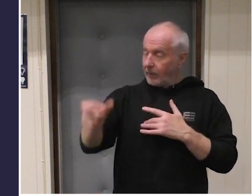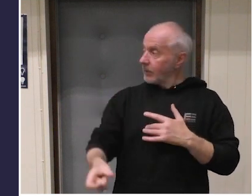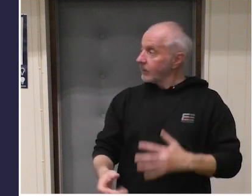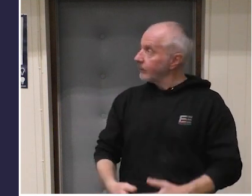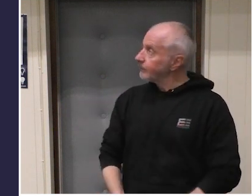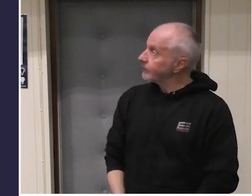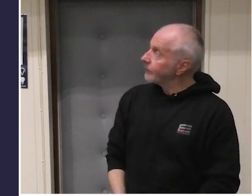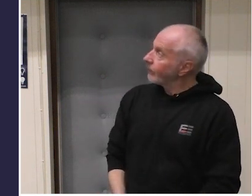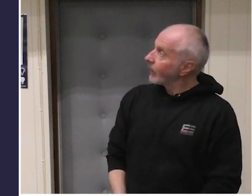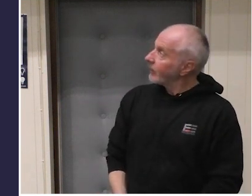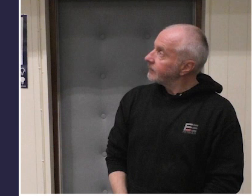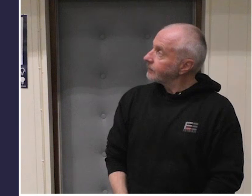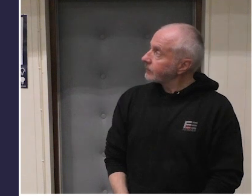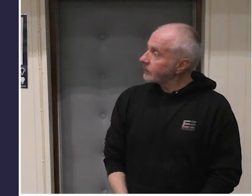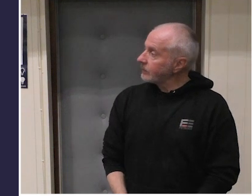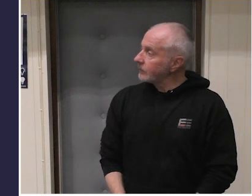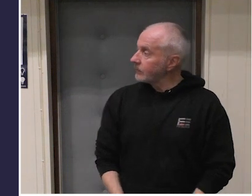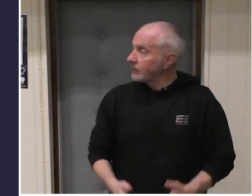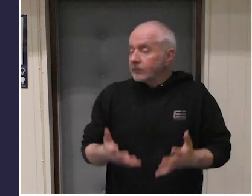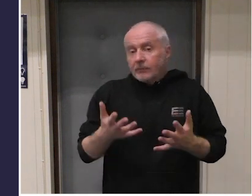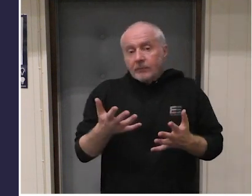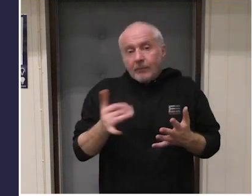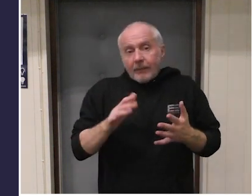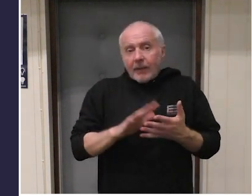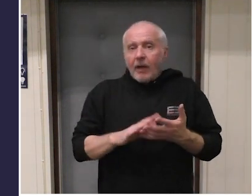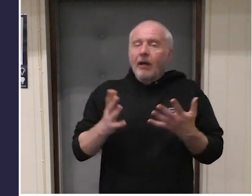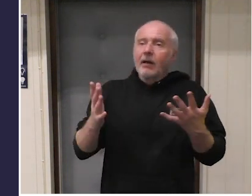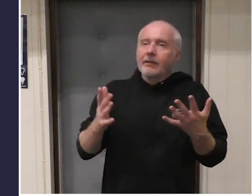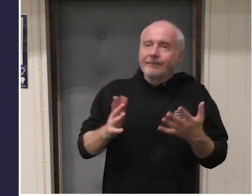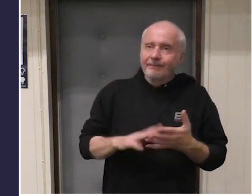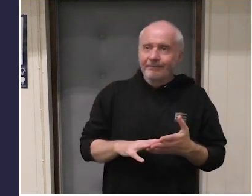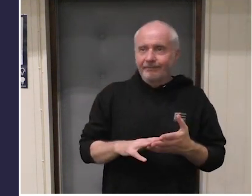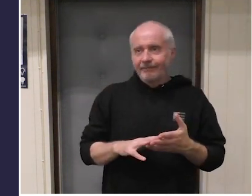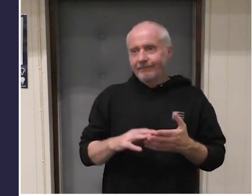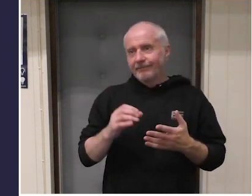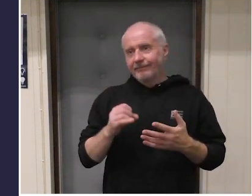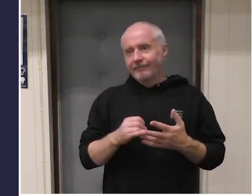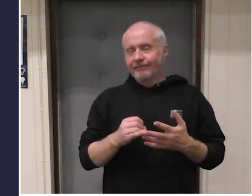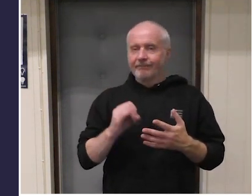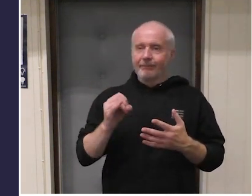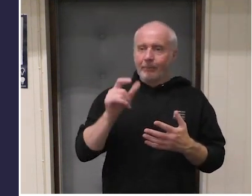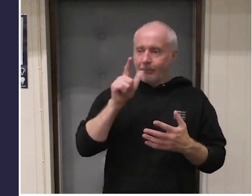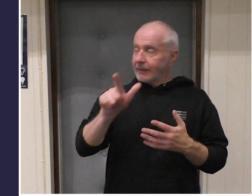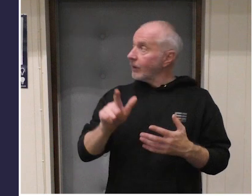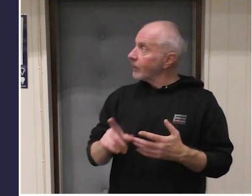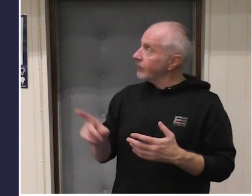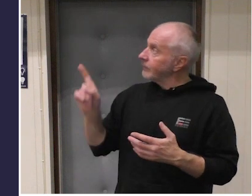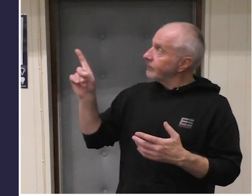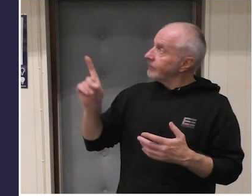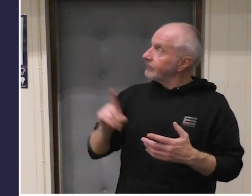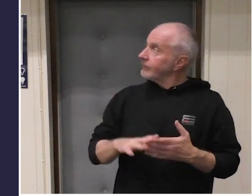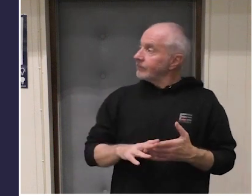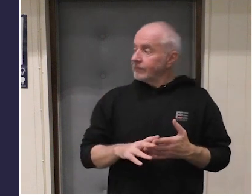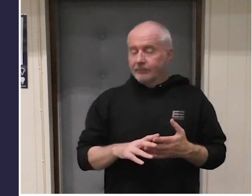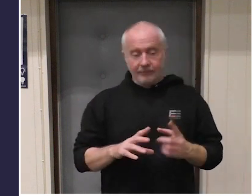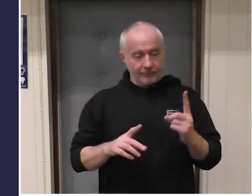And so it may just be unlucky. Right? It gets run over before it can reproduce, or